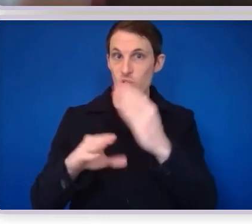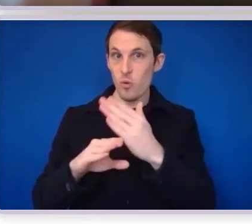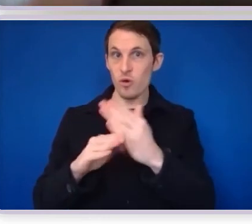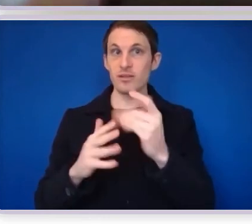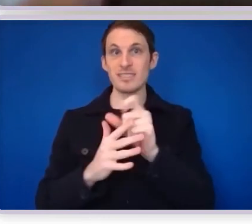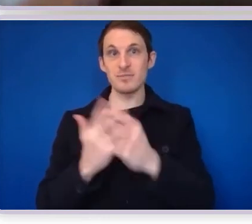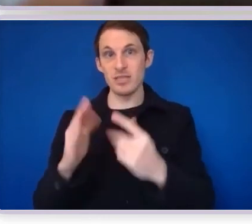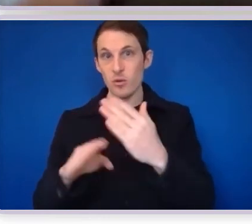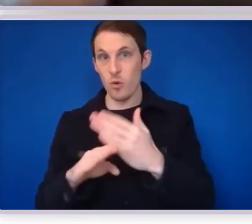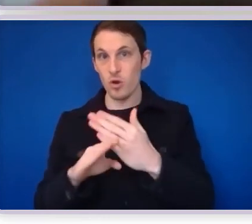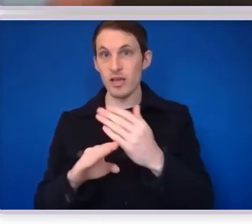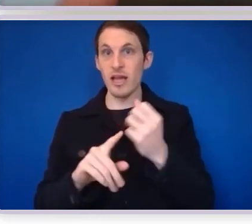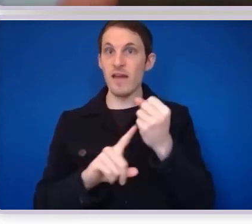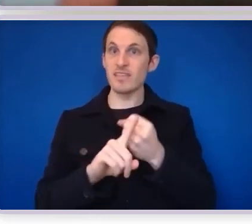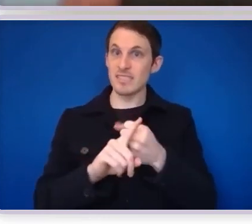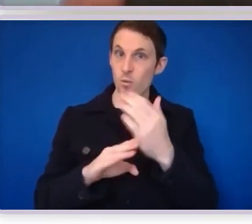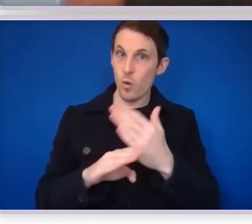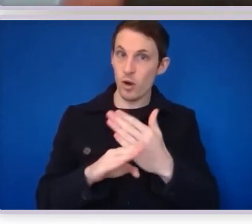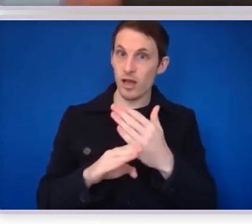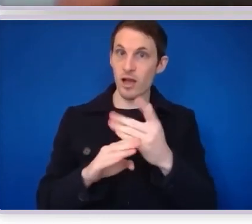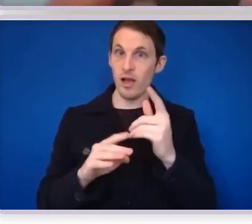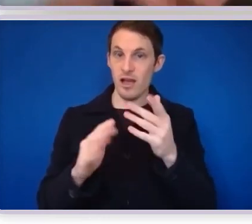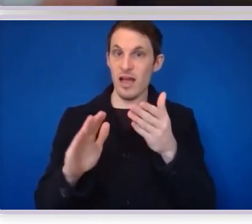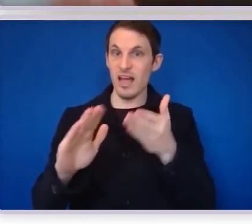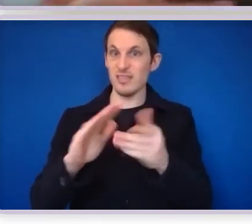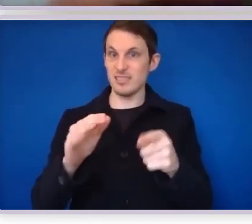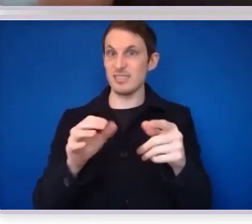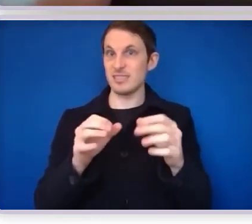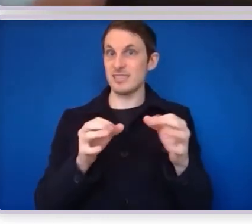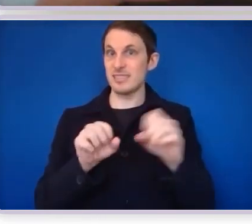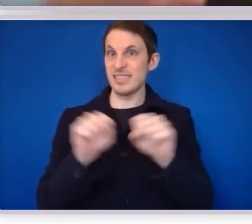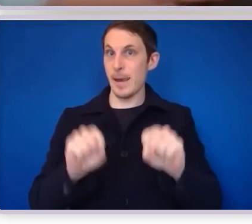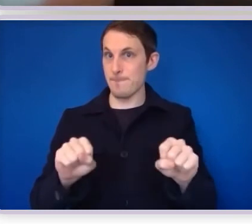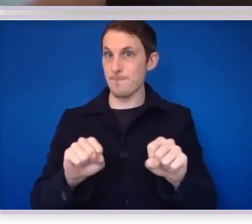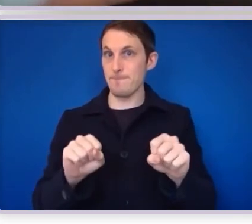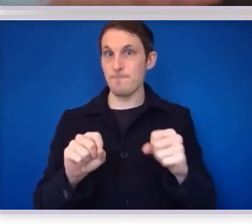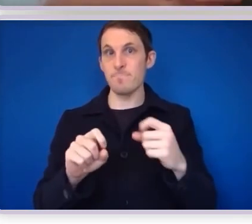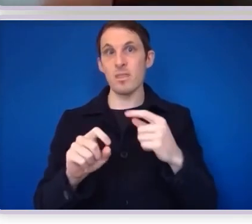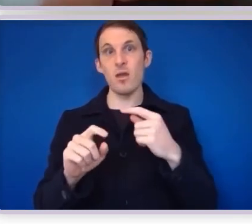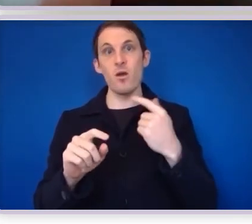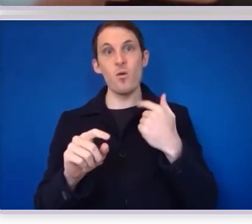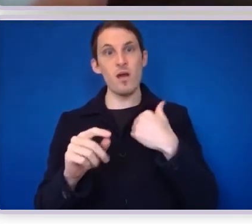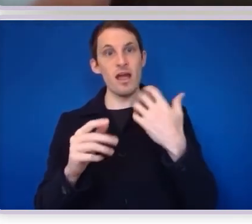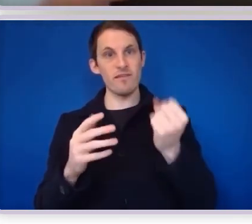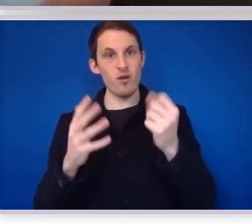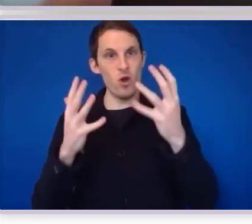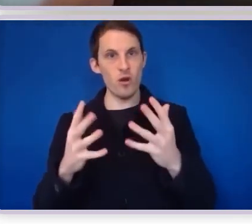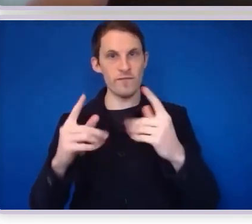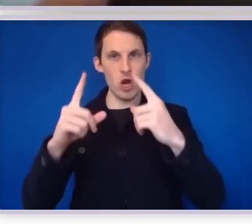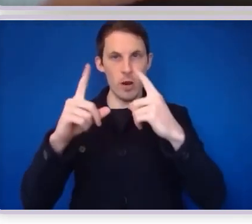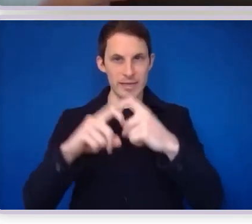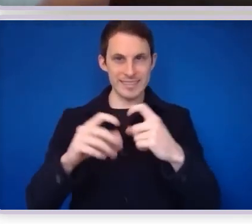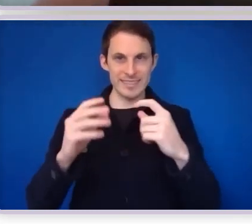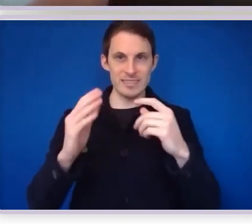and their advocacy workers are also covered under this scheme. There's a lot to take in, a lot of complexity, and I think that really reflects